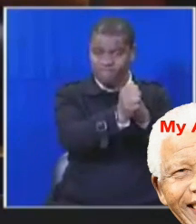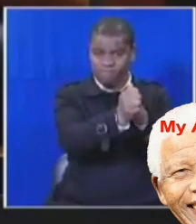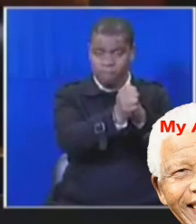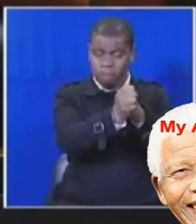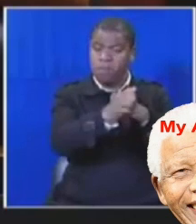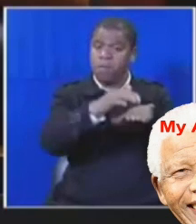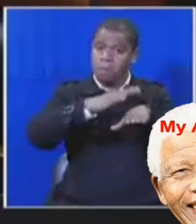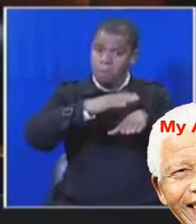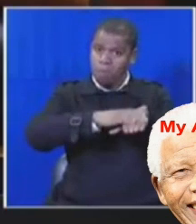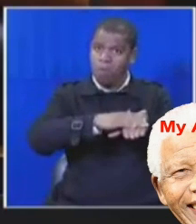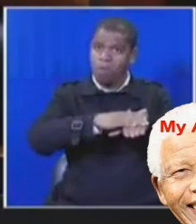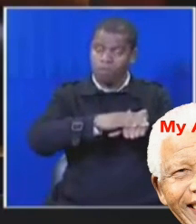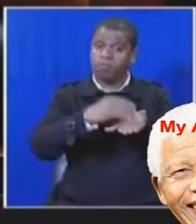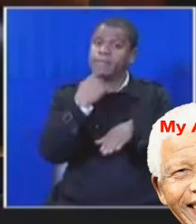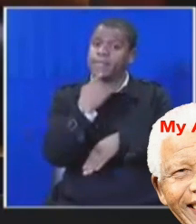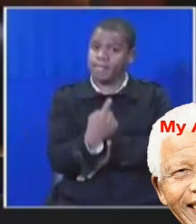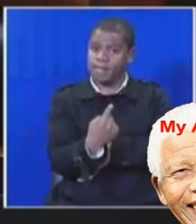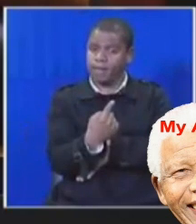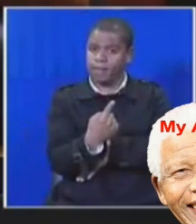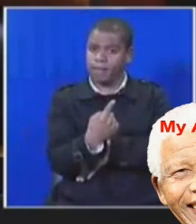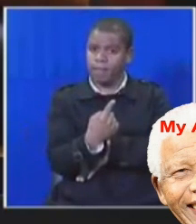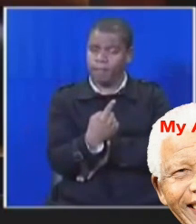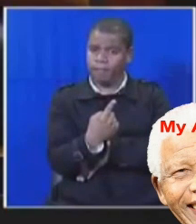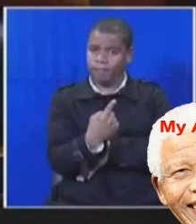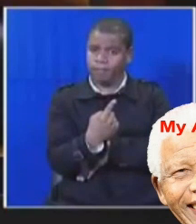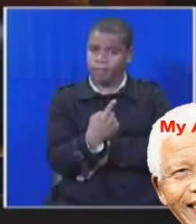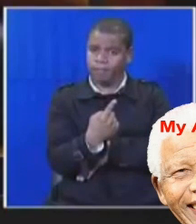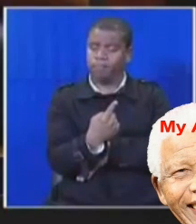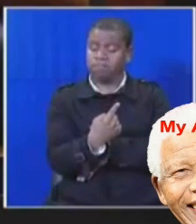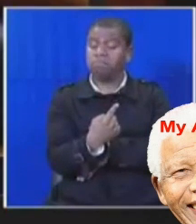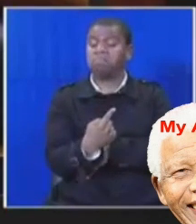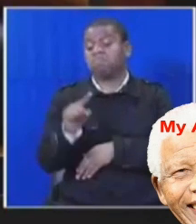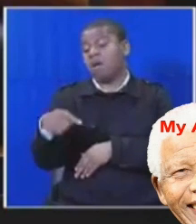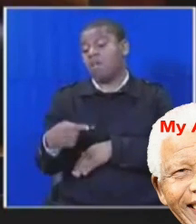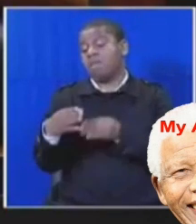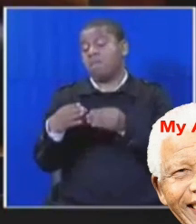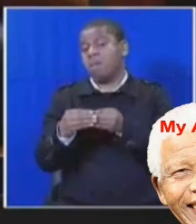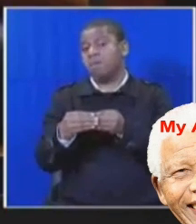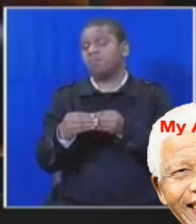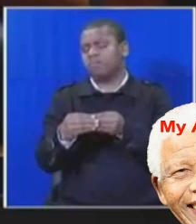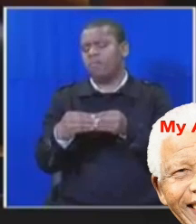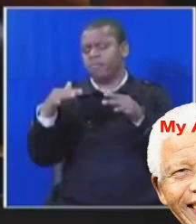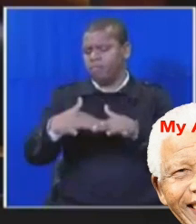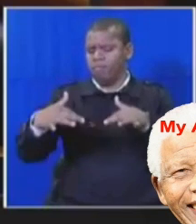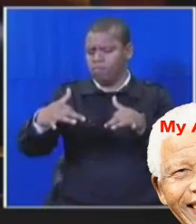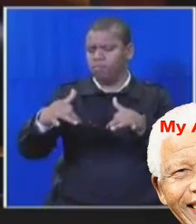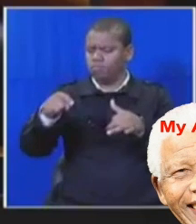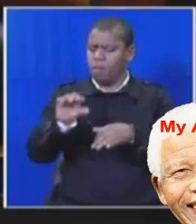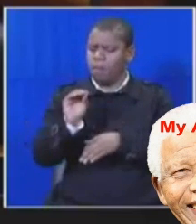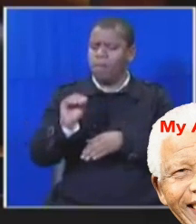further said that amongst here, there are members who have been trained militarily.